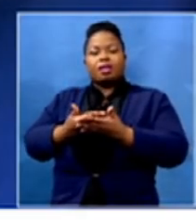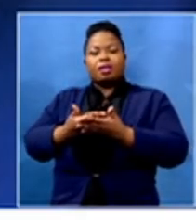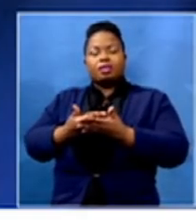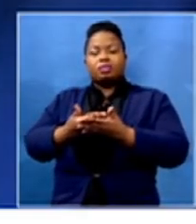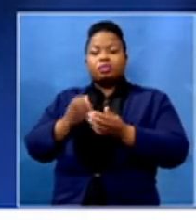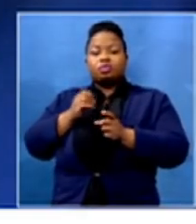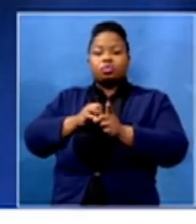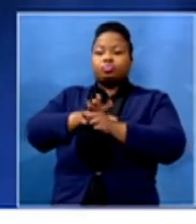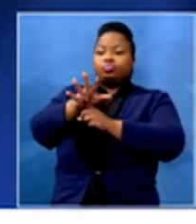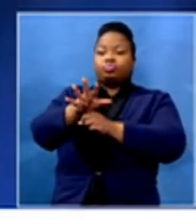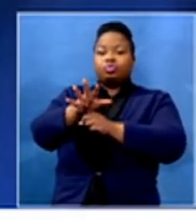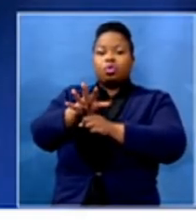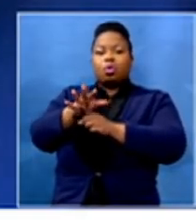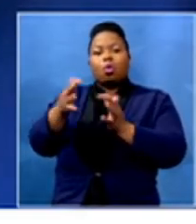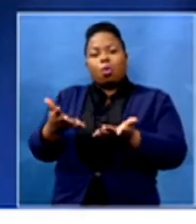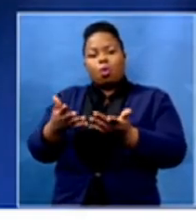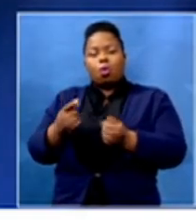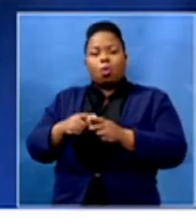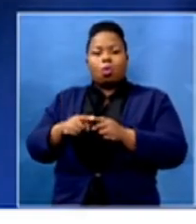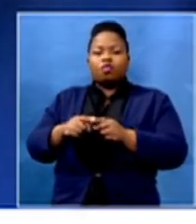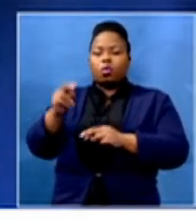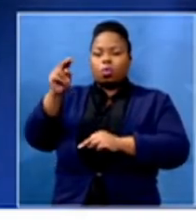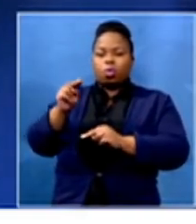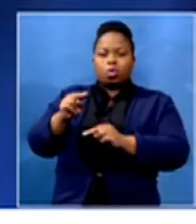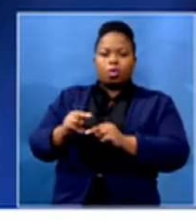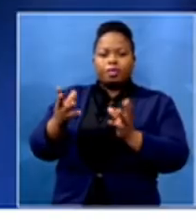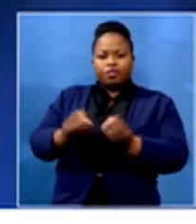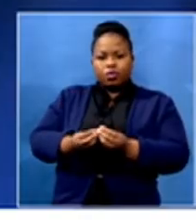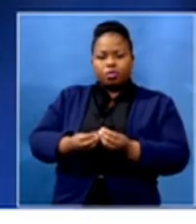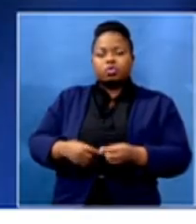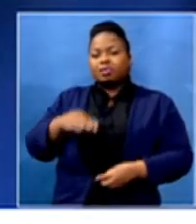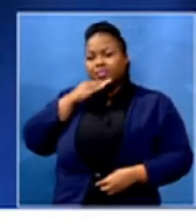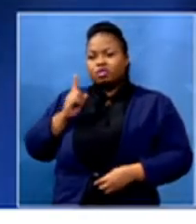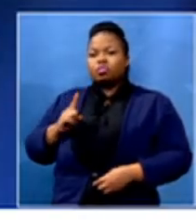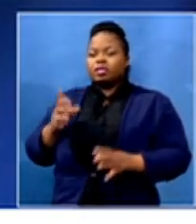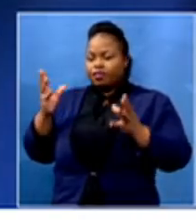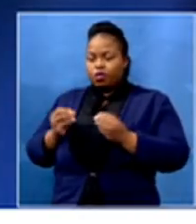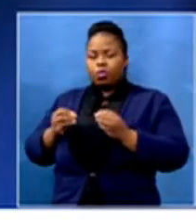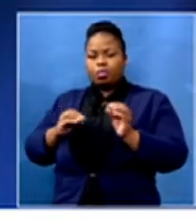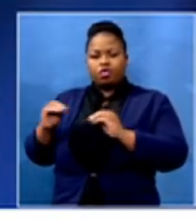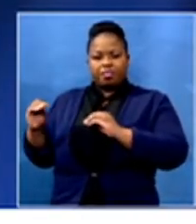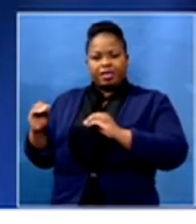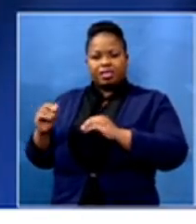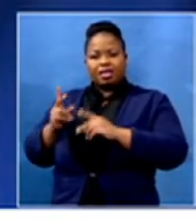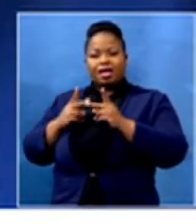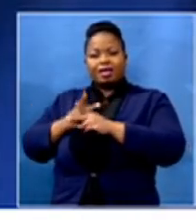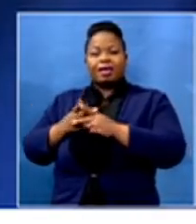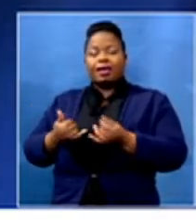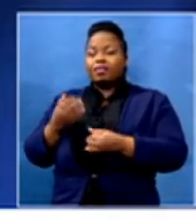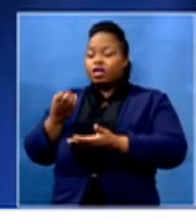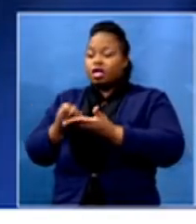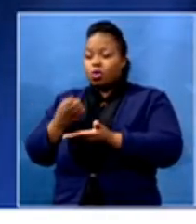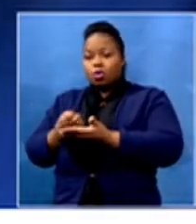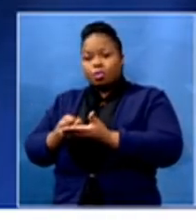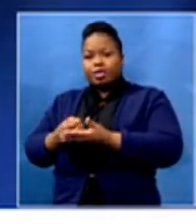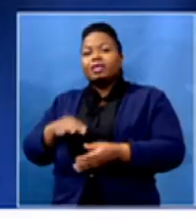transmission to get less is going to require that we must restrict movement. Anything that's going to improve the economy is going to